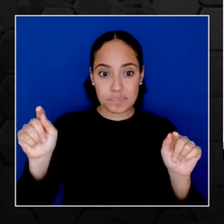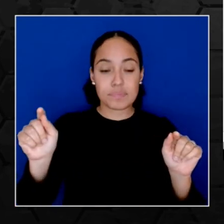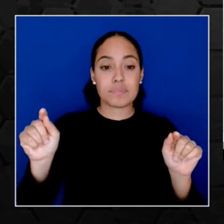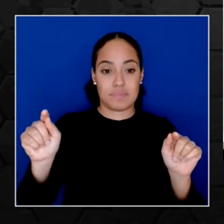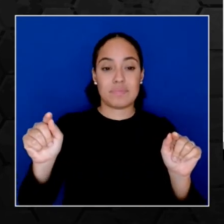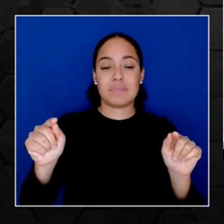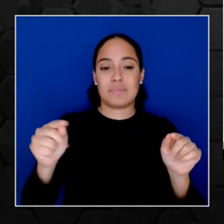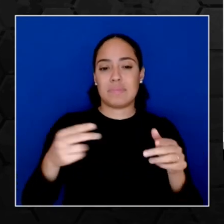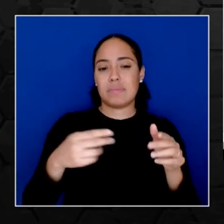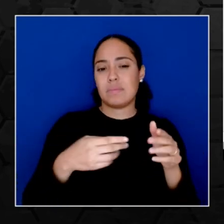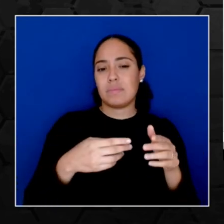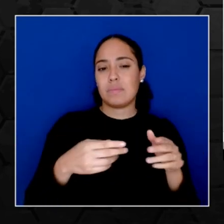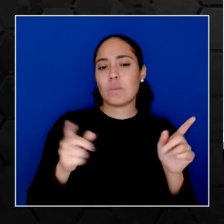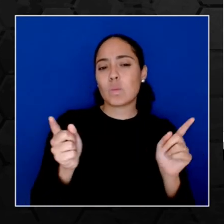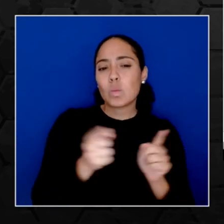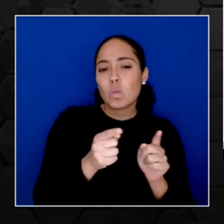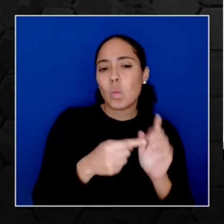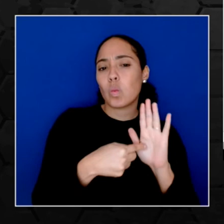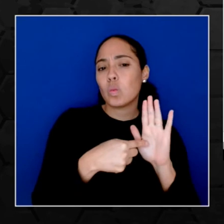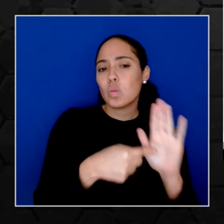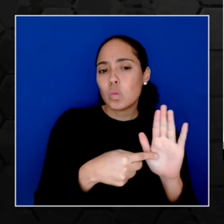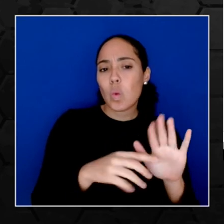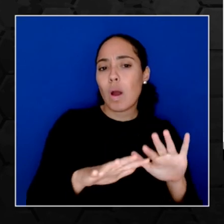show you how to do that. Give me a second.